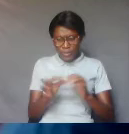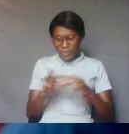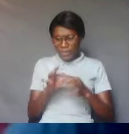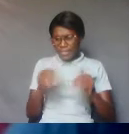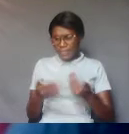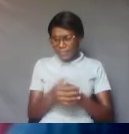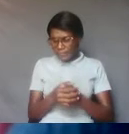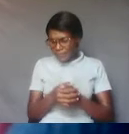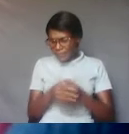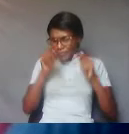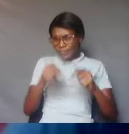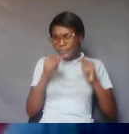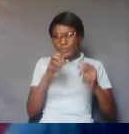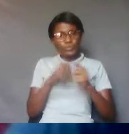right.